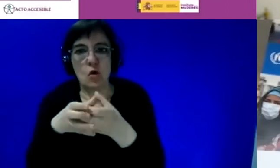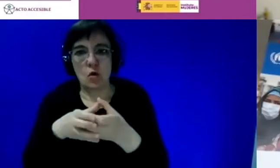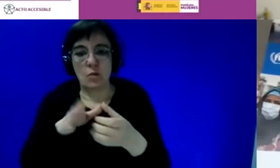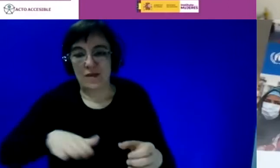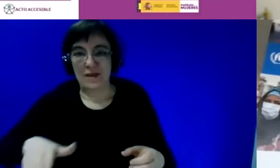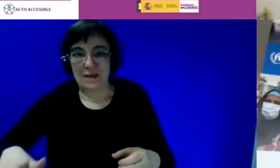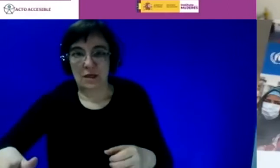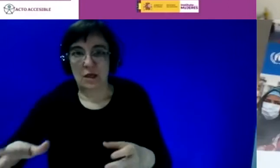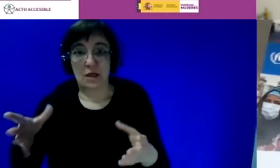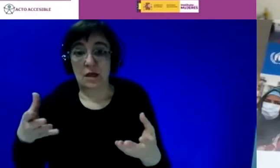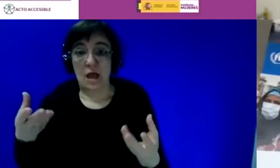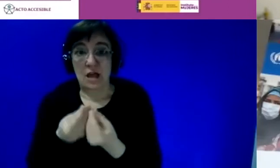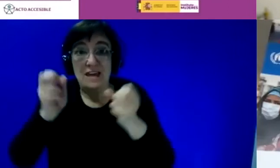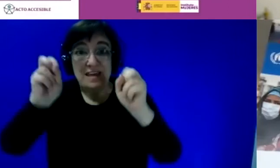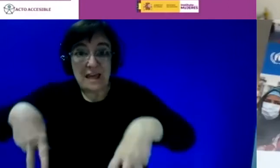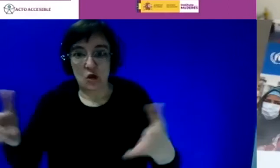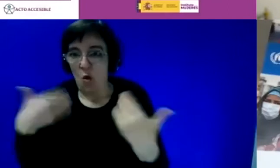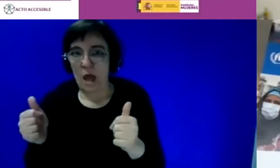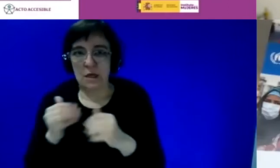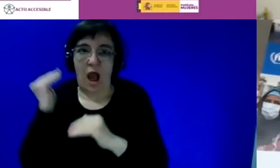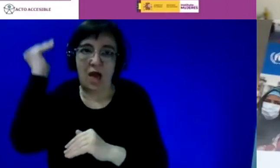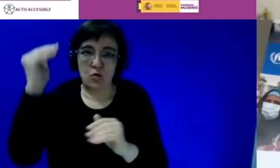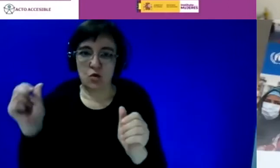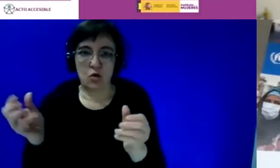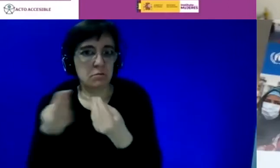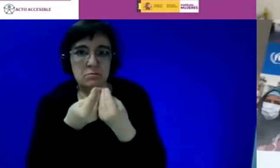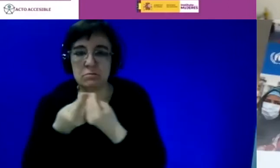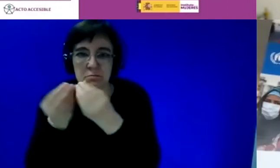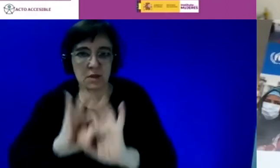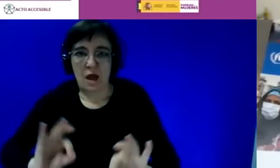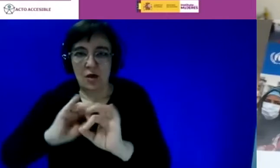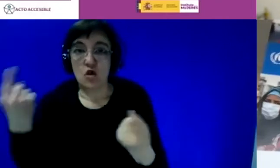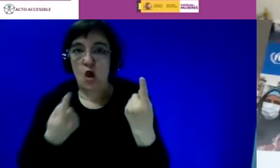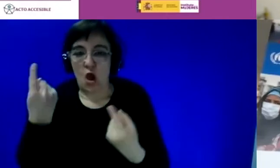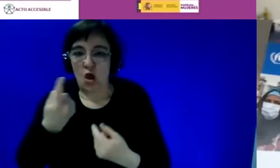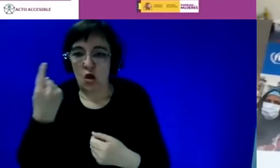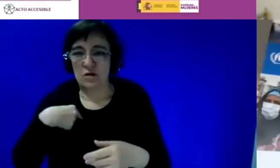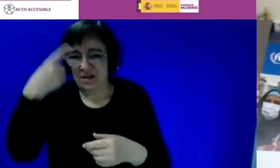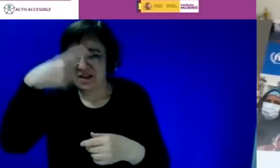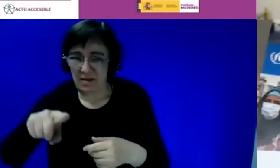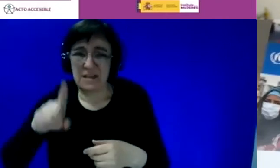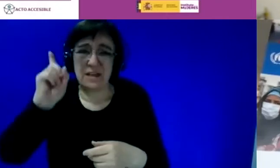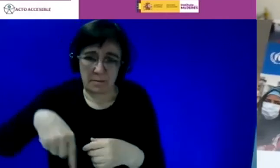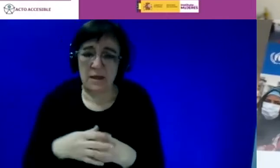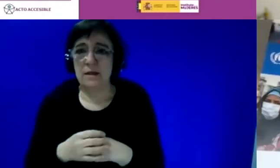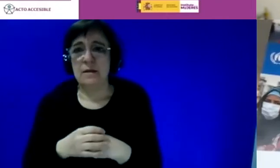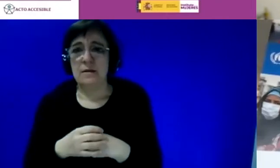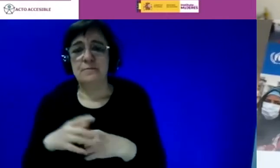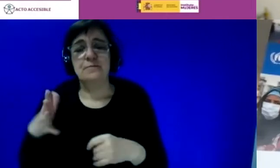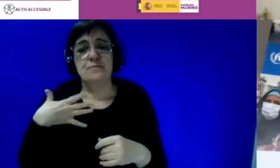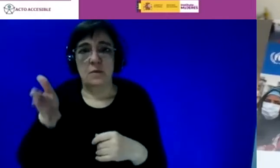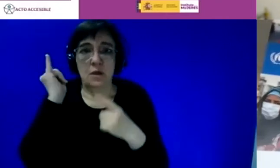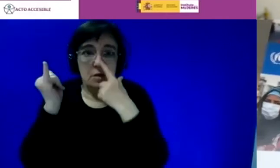data by disability so we've got a better sense. You'll also all be aware of the UN standardized questions to identify people